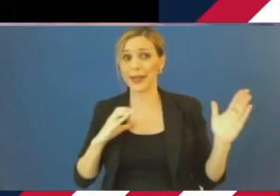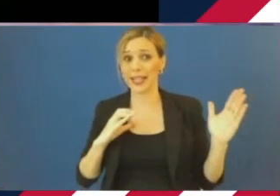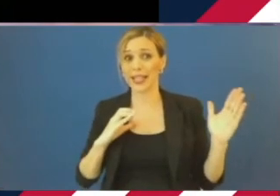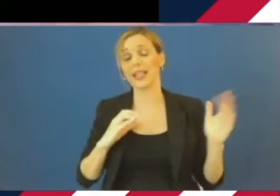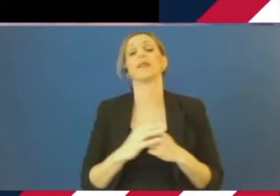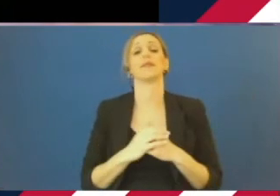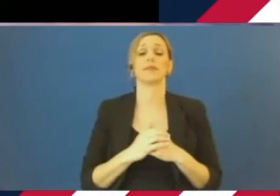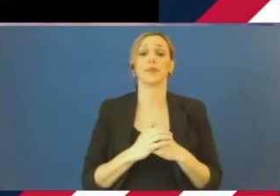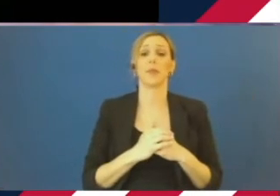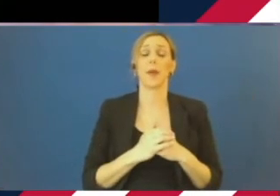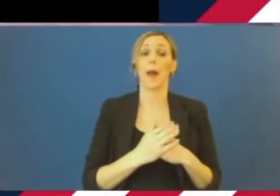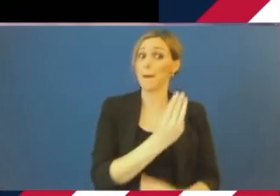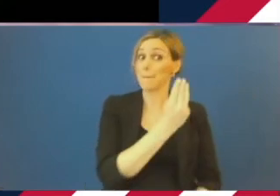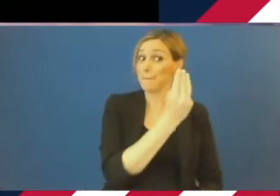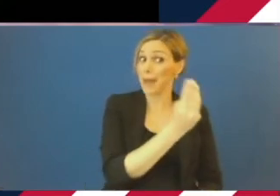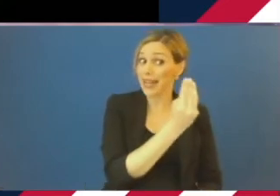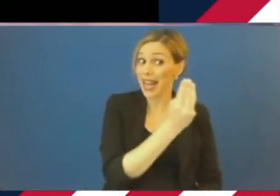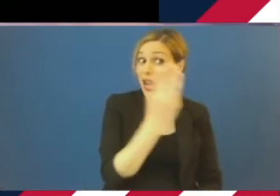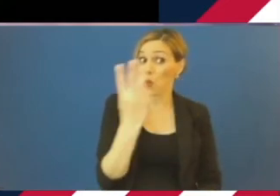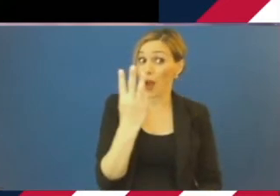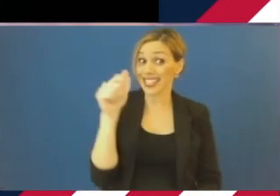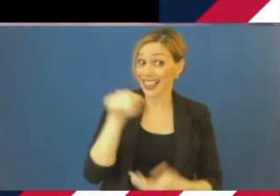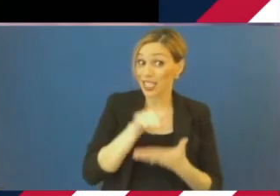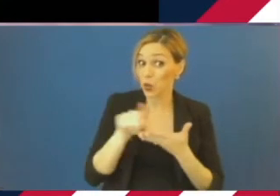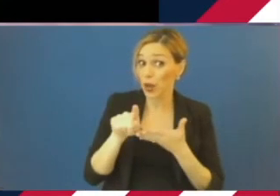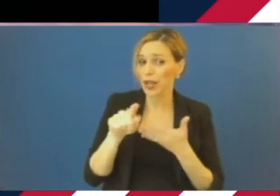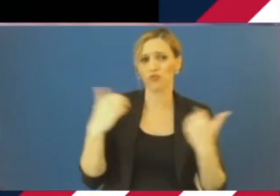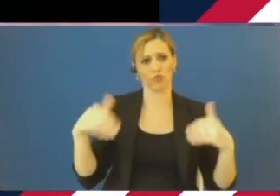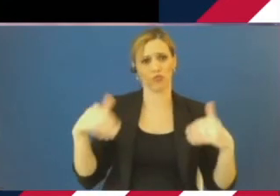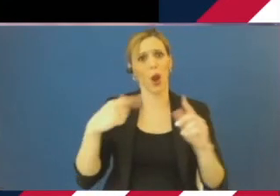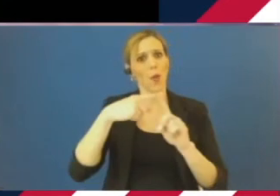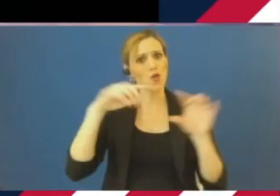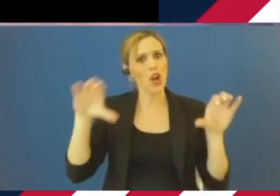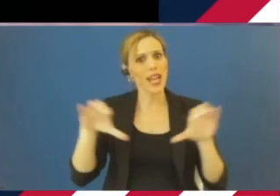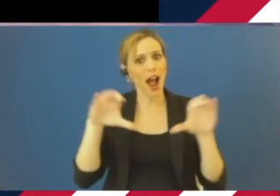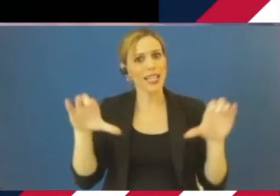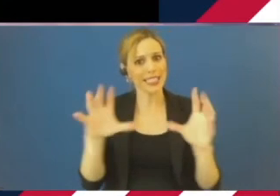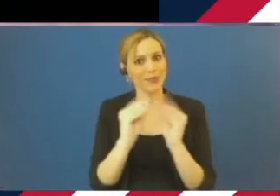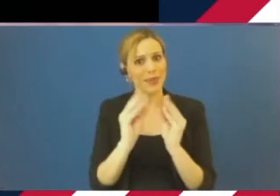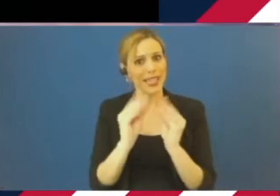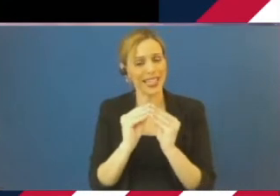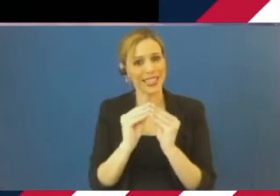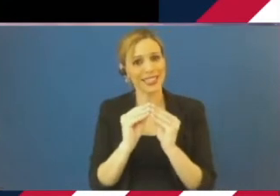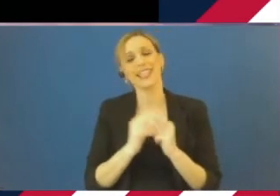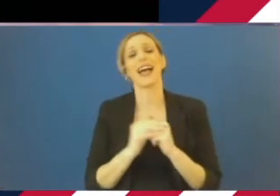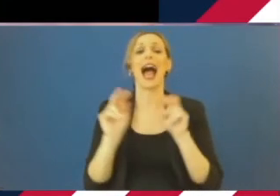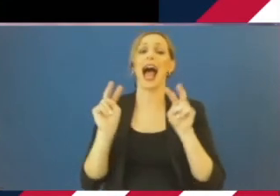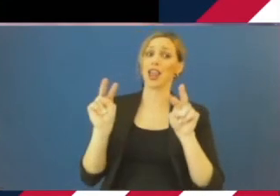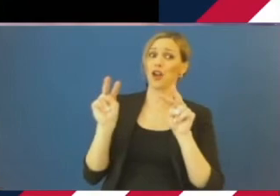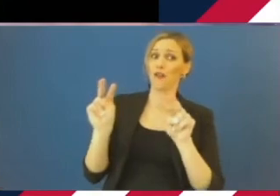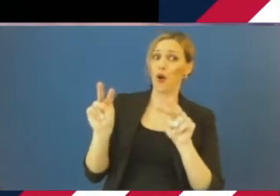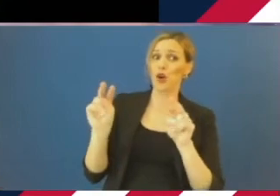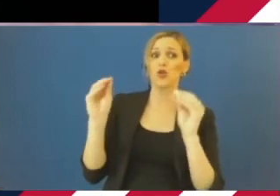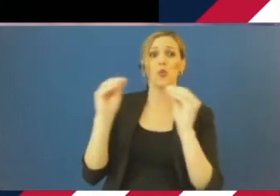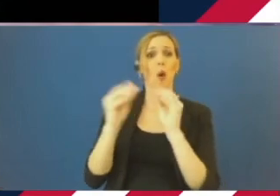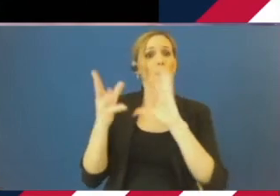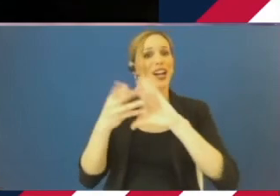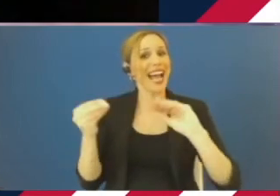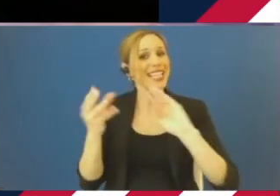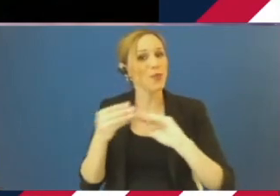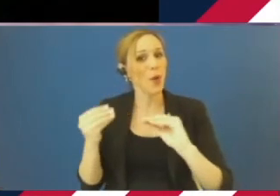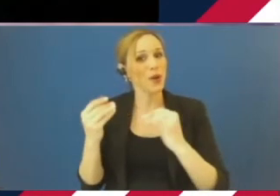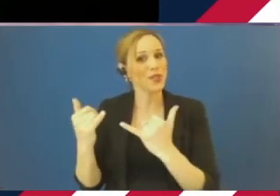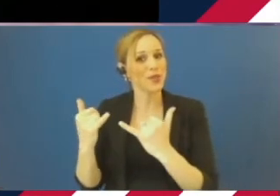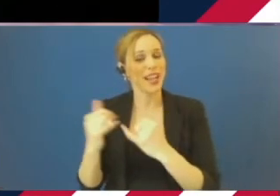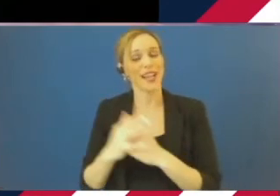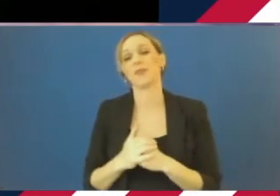Monday and Wednesday, and I look forward to hearing more from those who are joining us today. Before we go any further, please